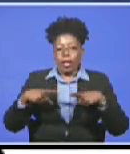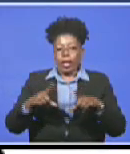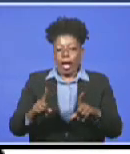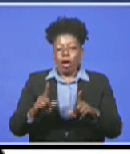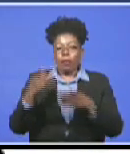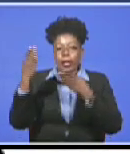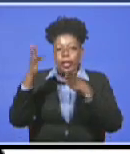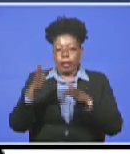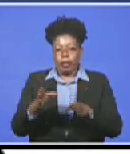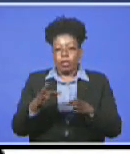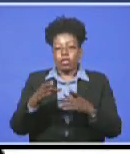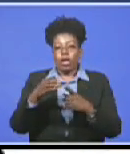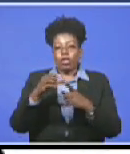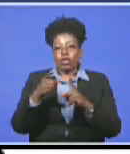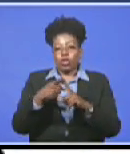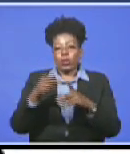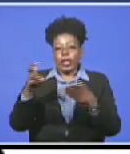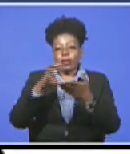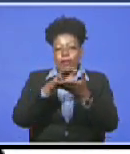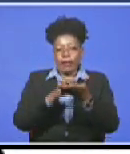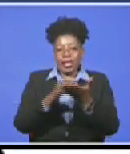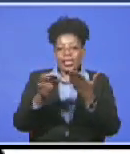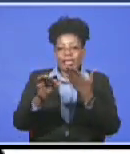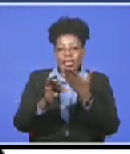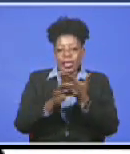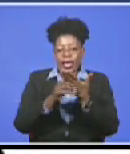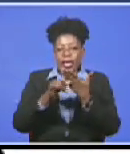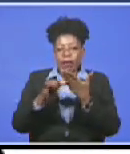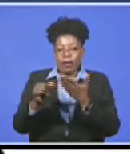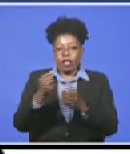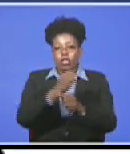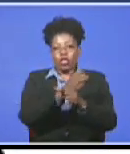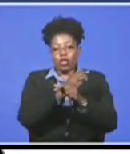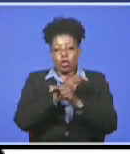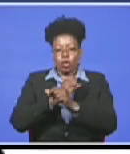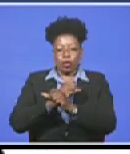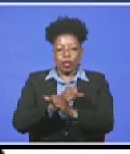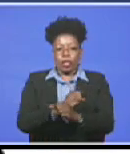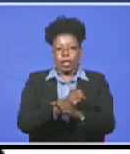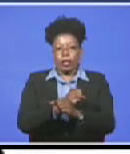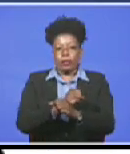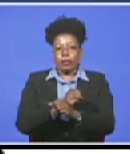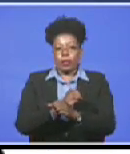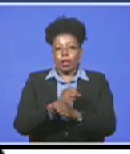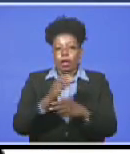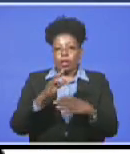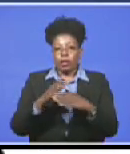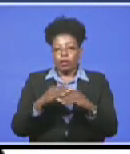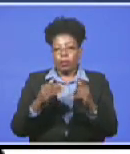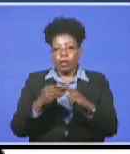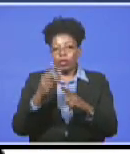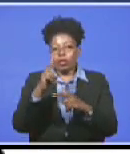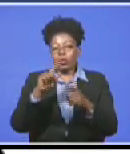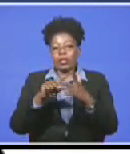average Bahamians the option to invest through savings, securities, and wealth construction within two starter